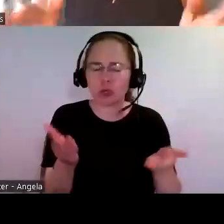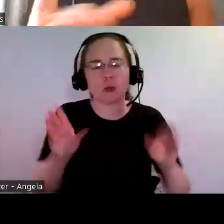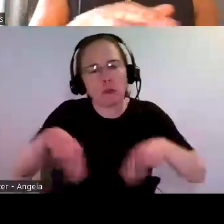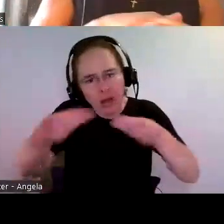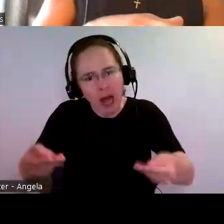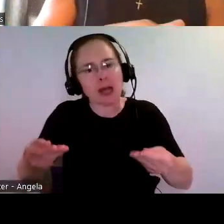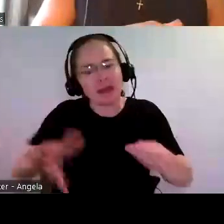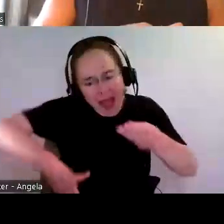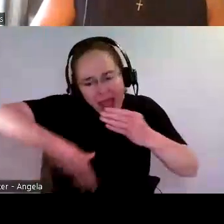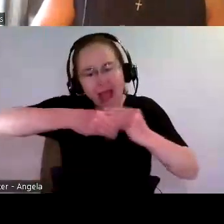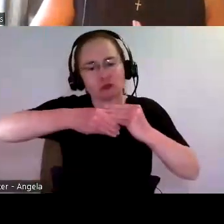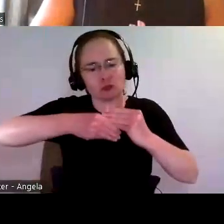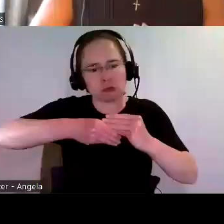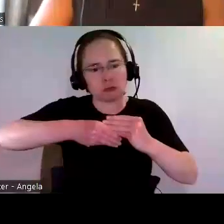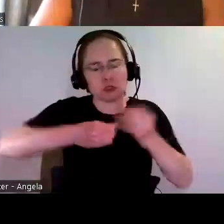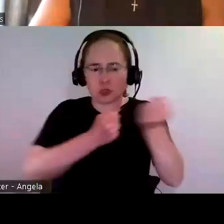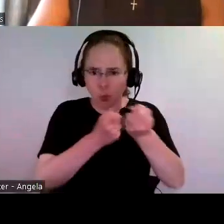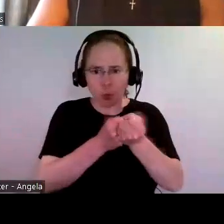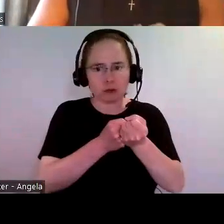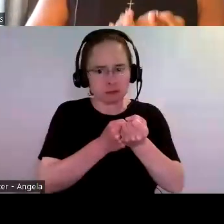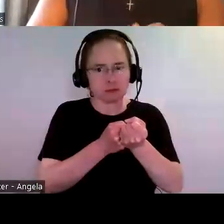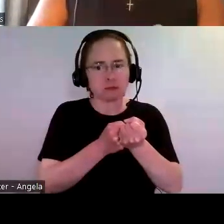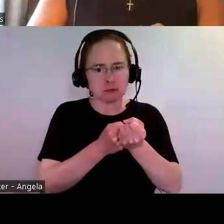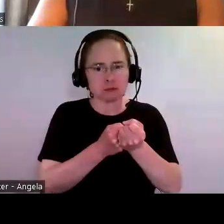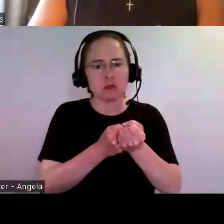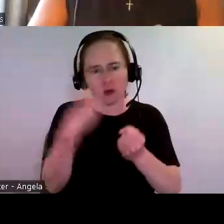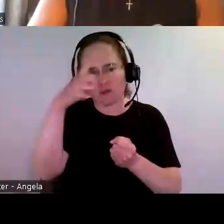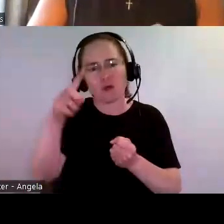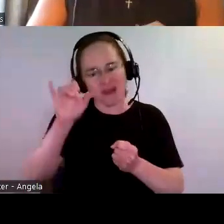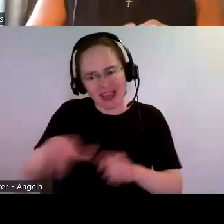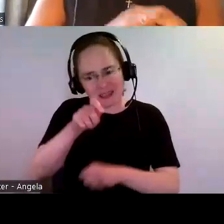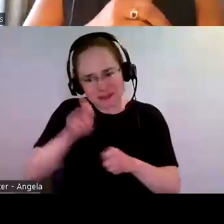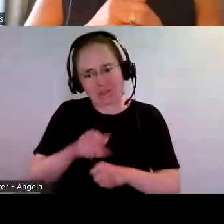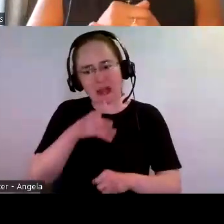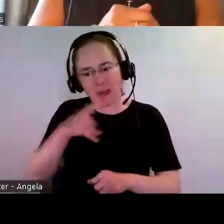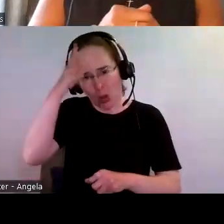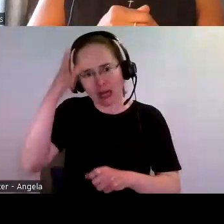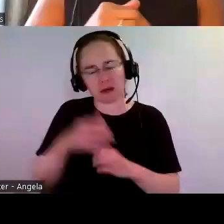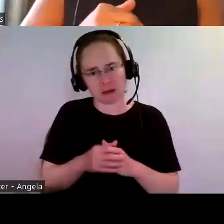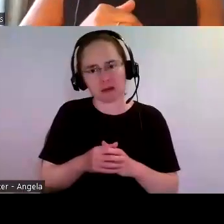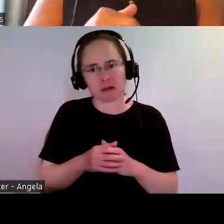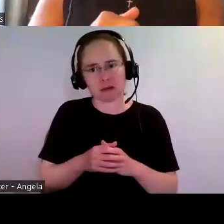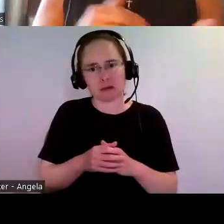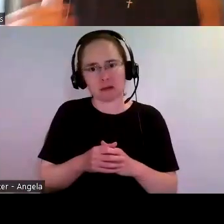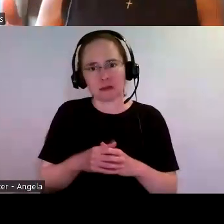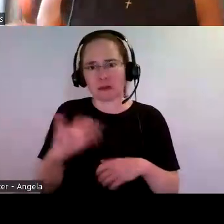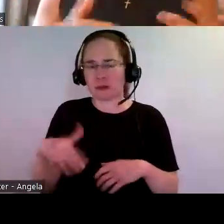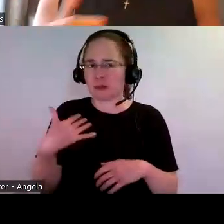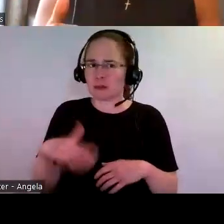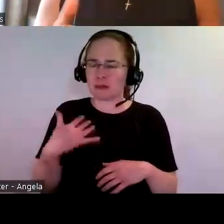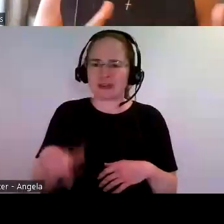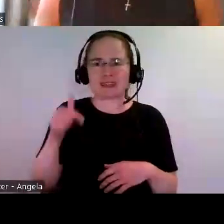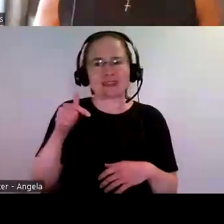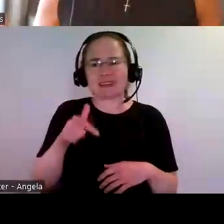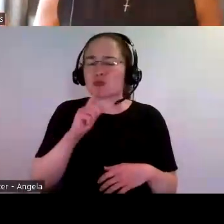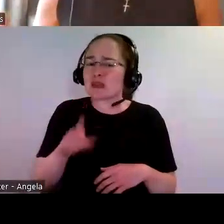that extra layer of support to that particular parent, because this is something that is, as I say, it's the